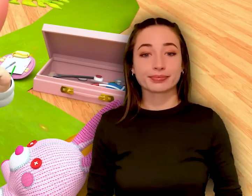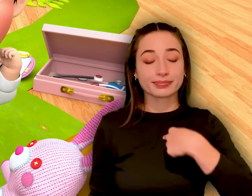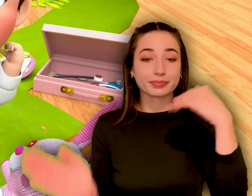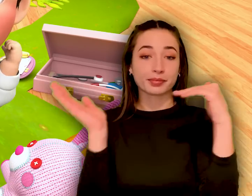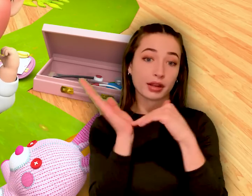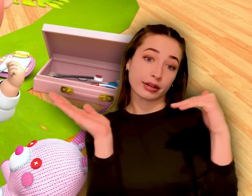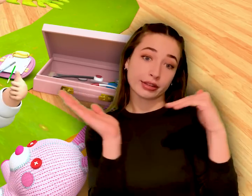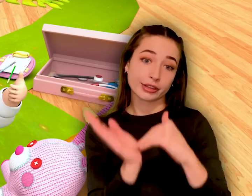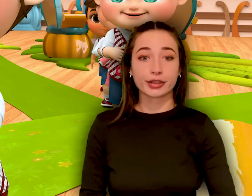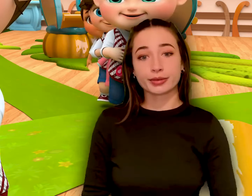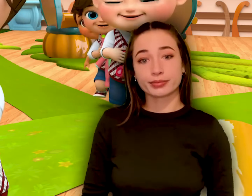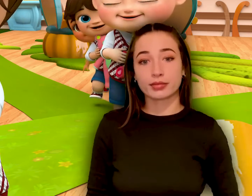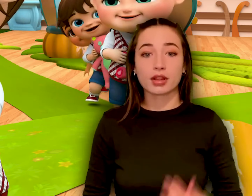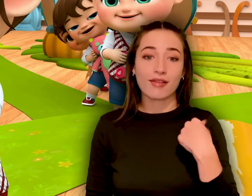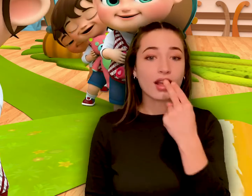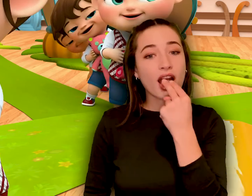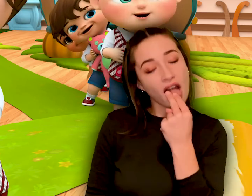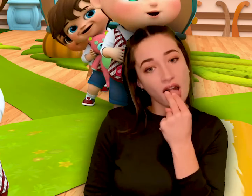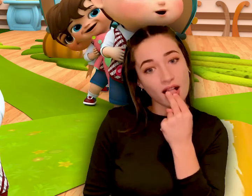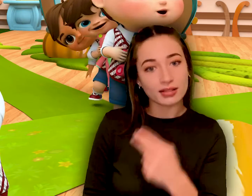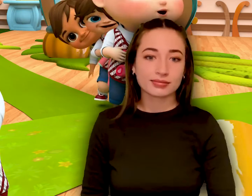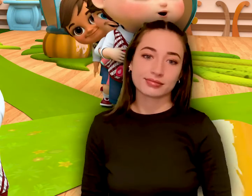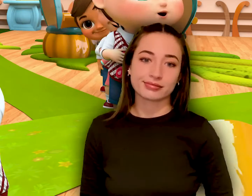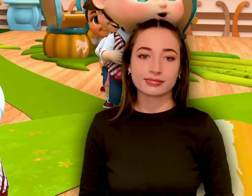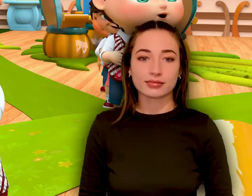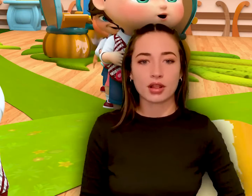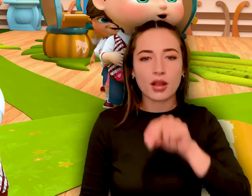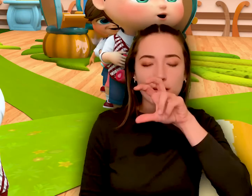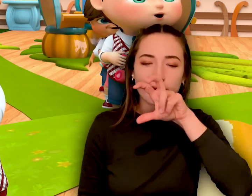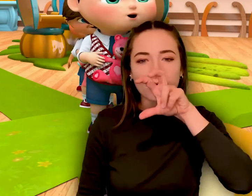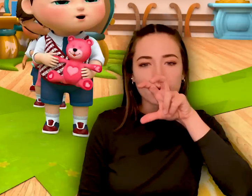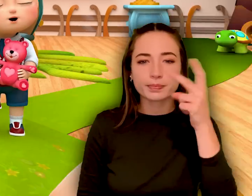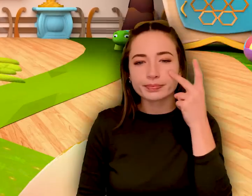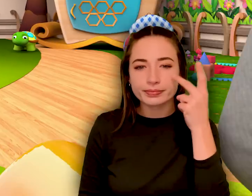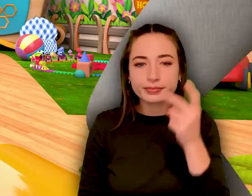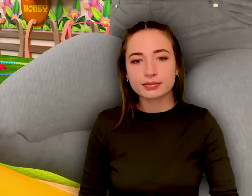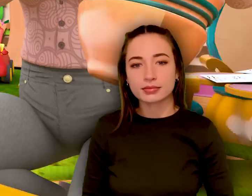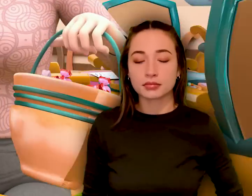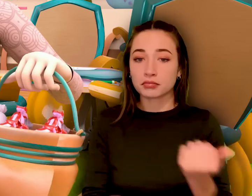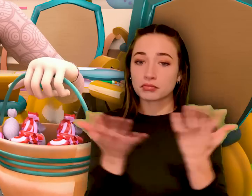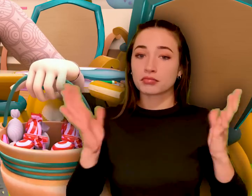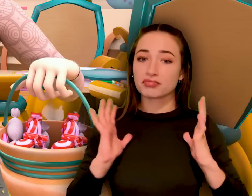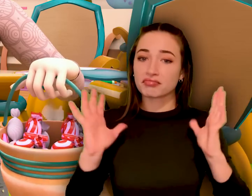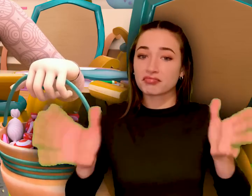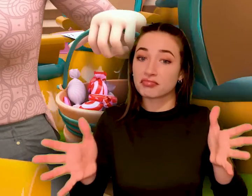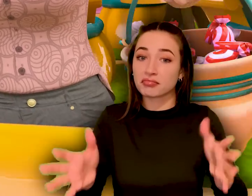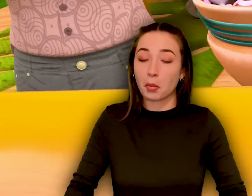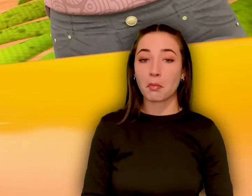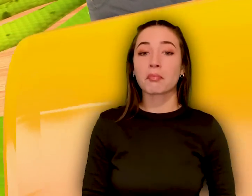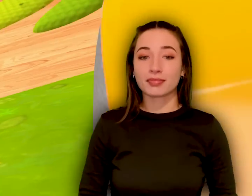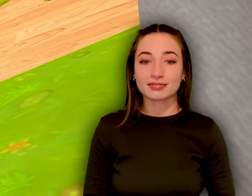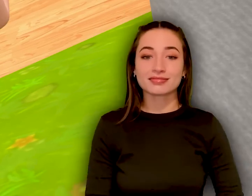wide I'm a doctor with a tongue depressor wide wide let me see everything's